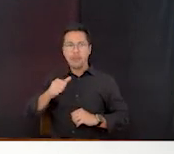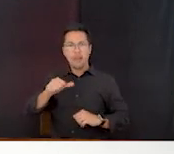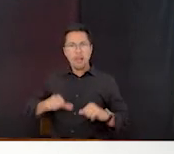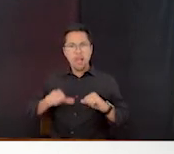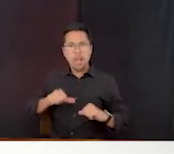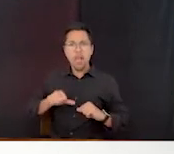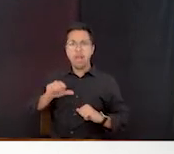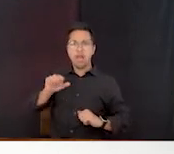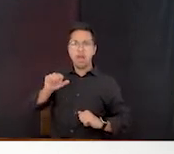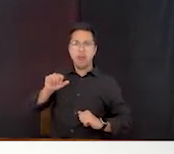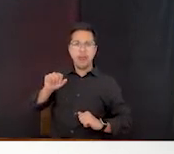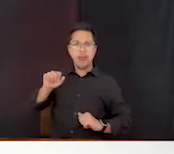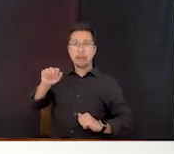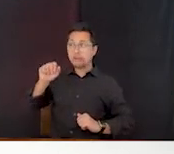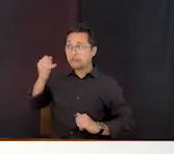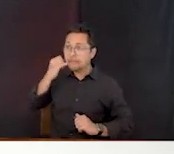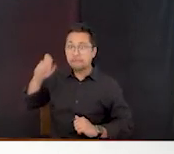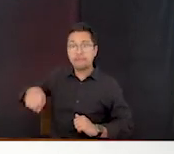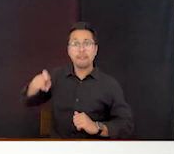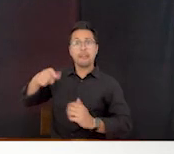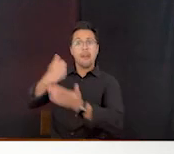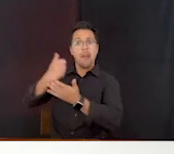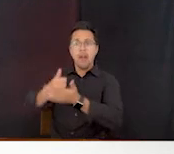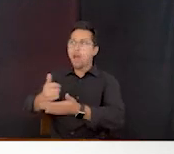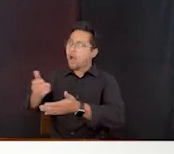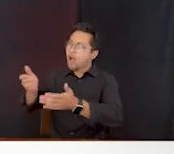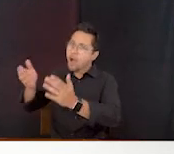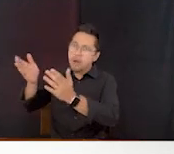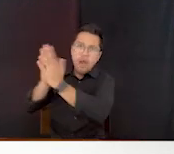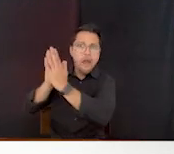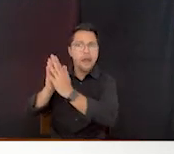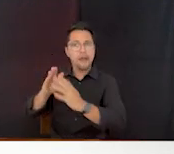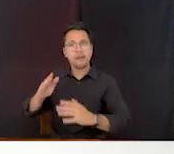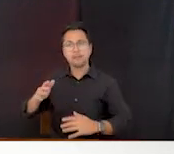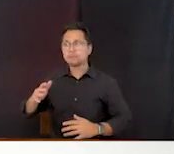help. Be unafraid to receive that help.